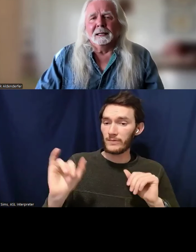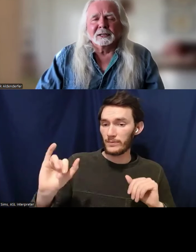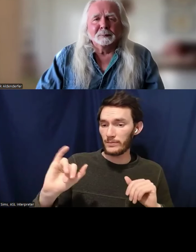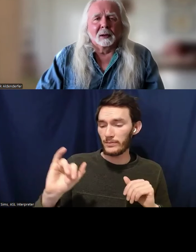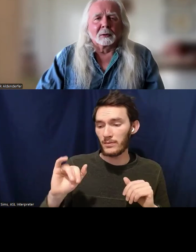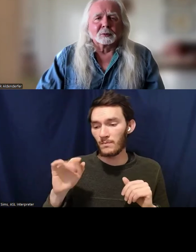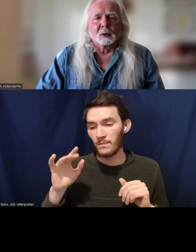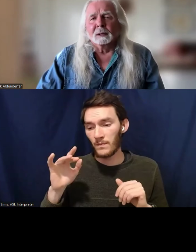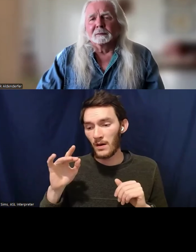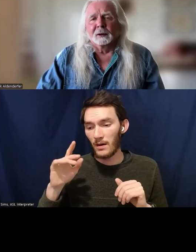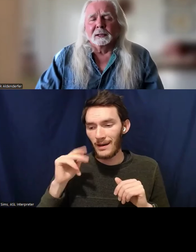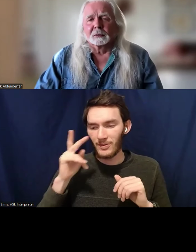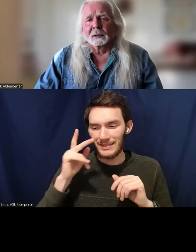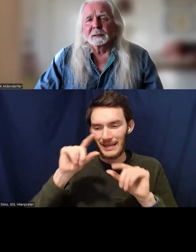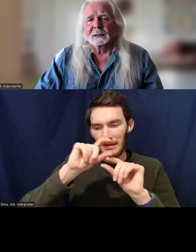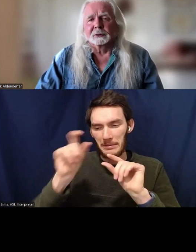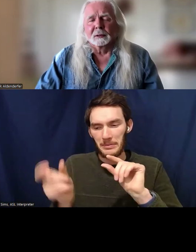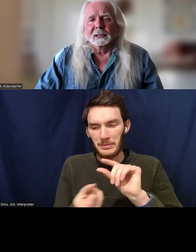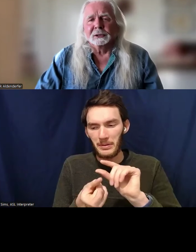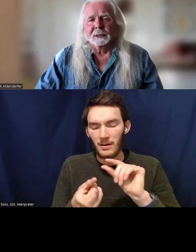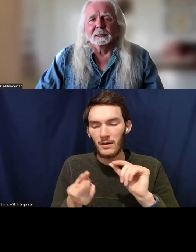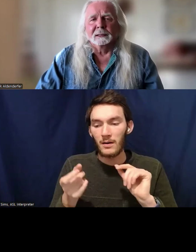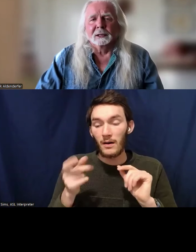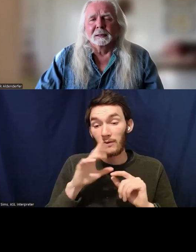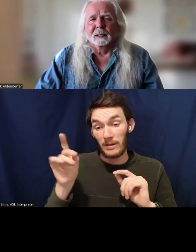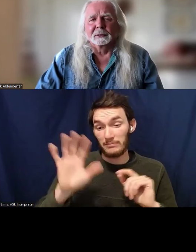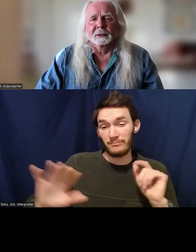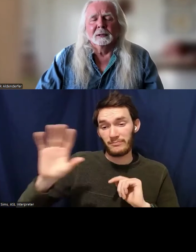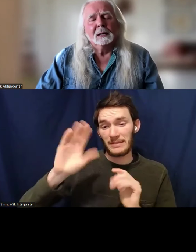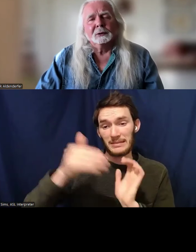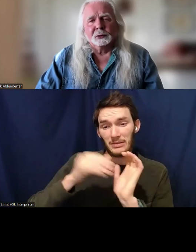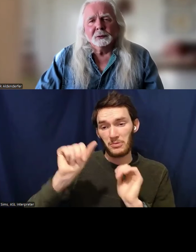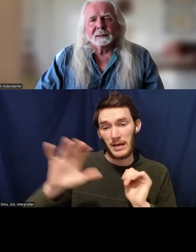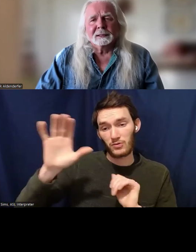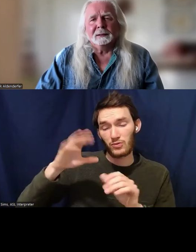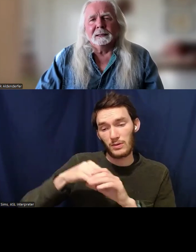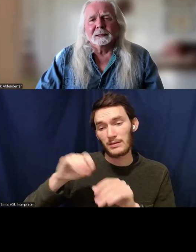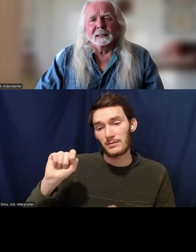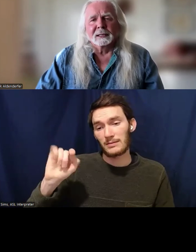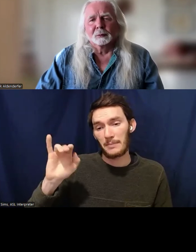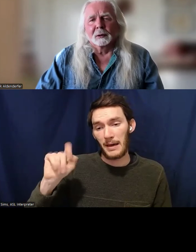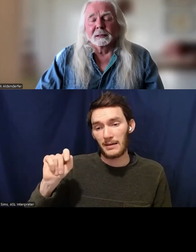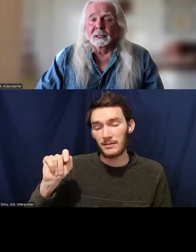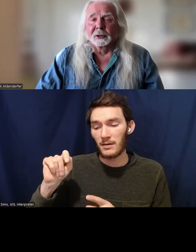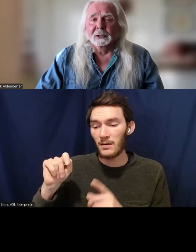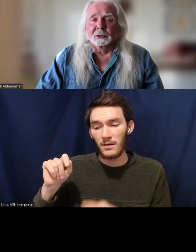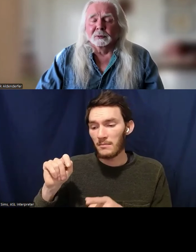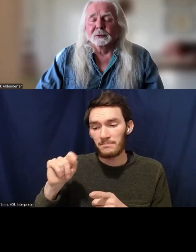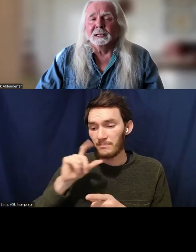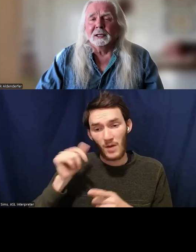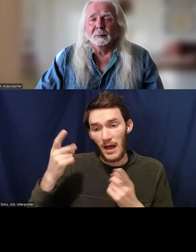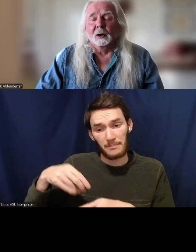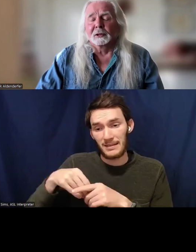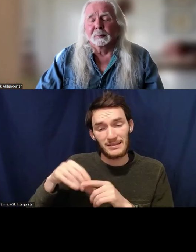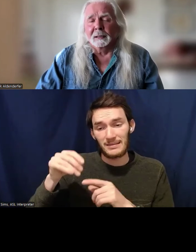the exemplar as one might find across Central Asia in the Tibetan Plateau, you do not see these things anywhere in South Asia. You